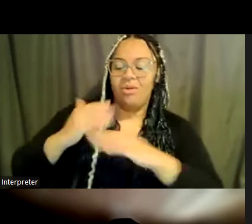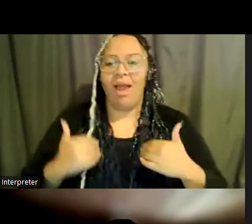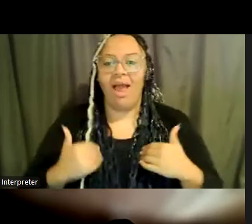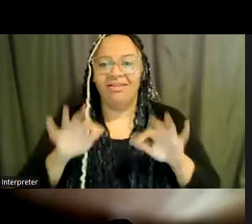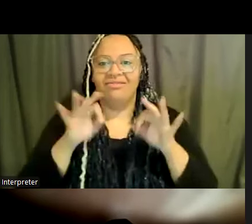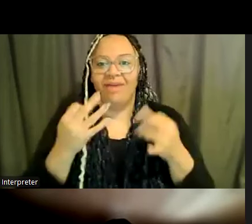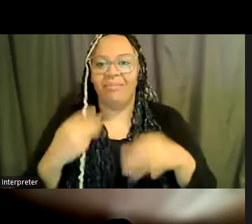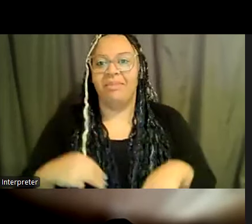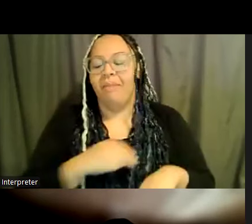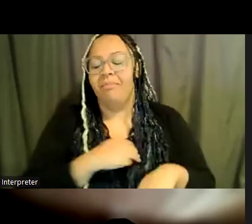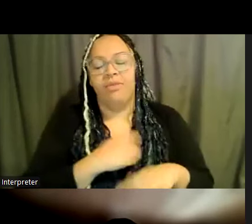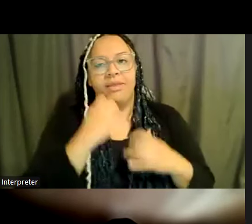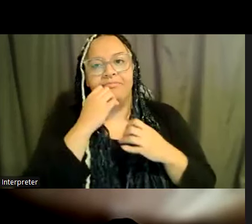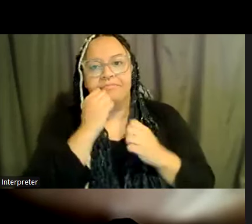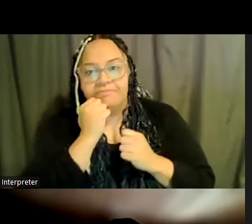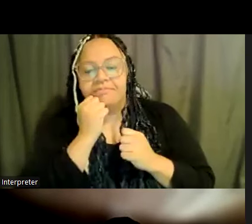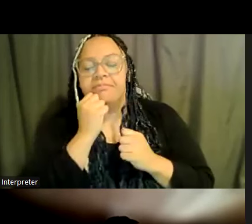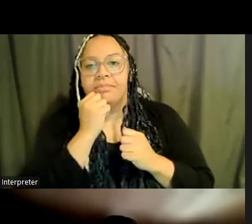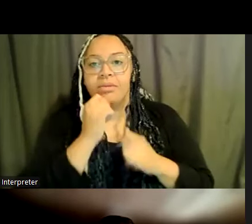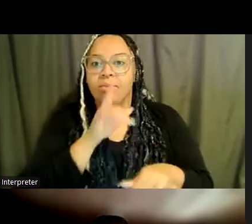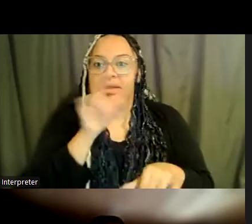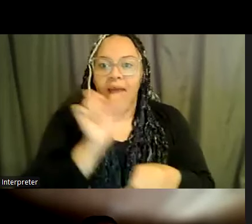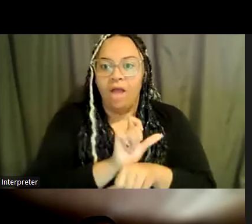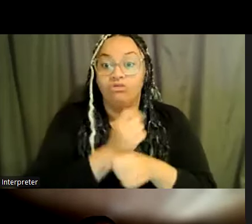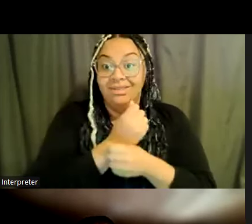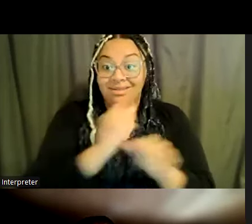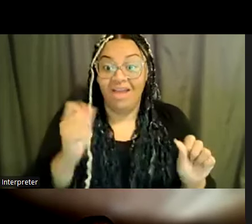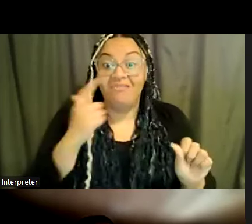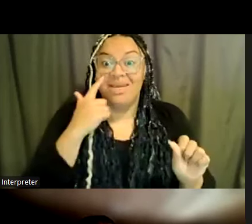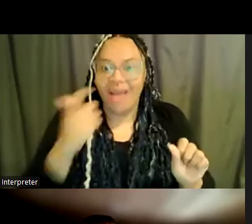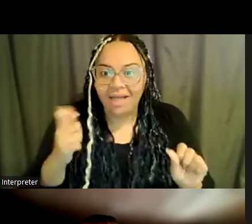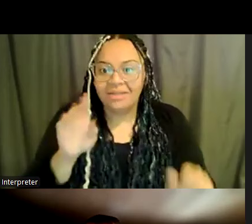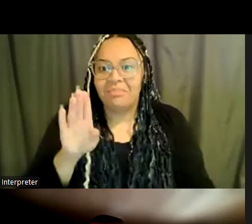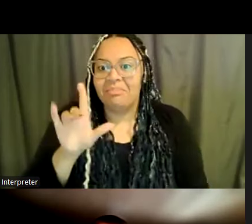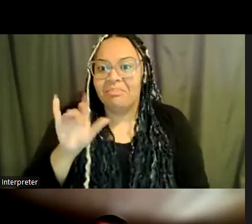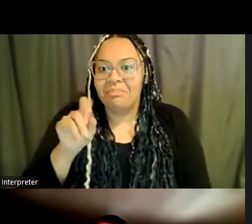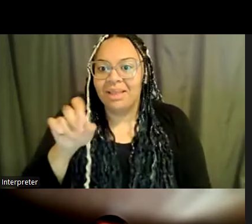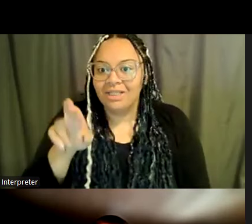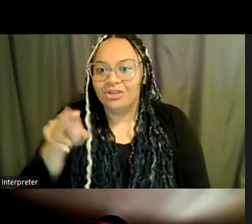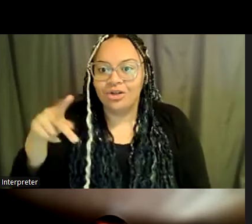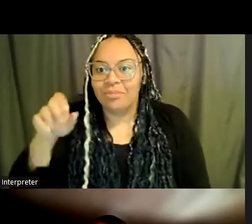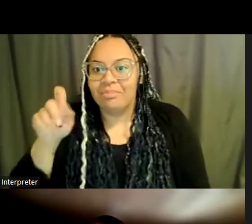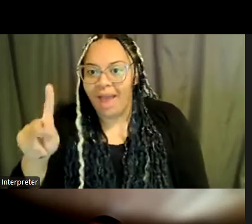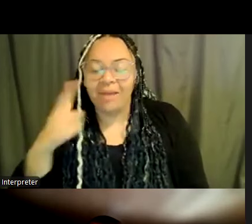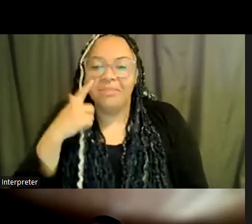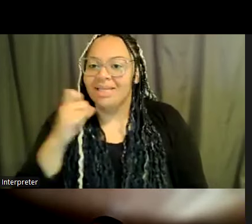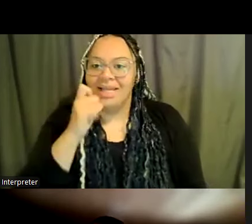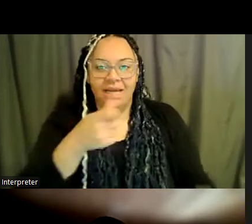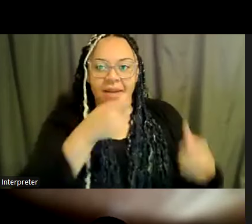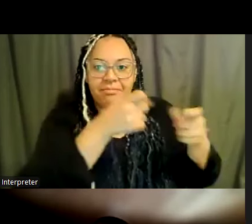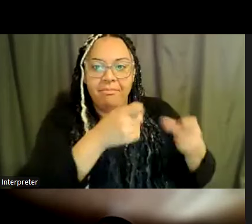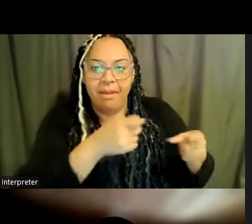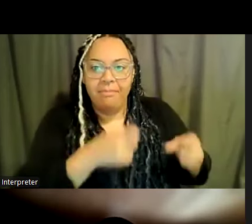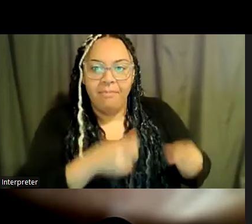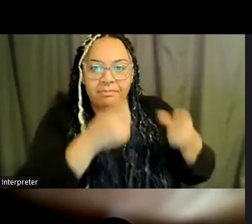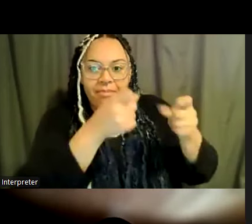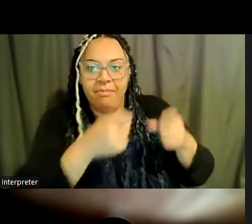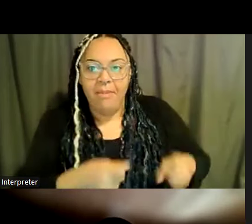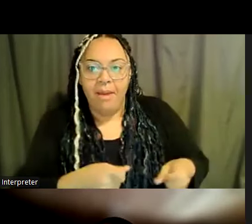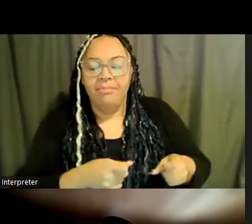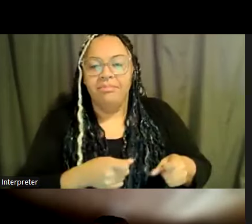they care about deeply that was actually saved because of the blister pack, because they didn't pop the pills out ahead of time. By the time they got to